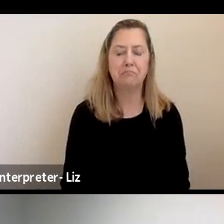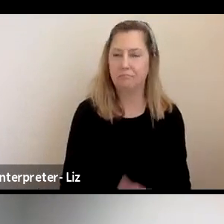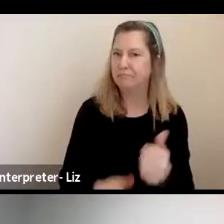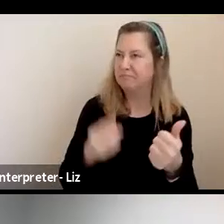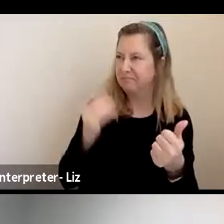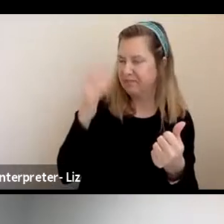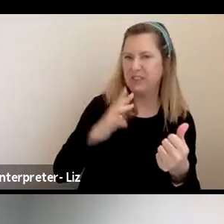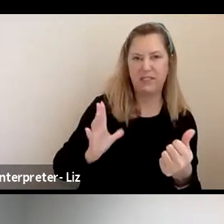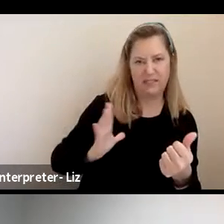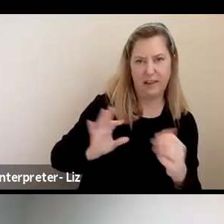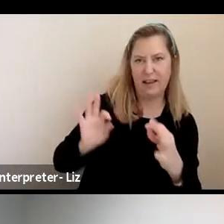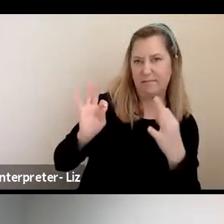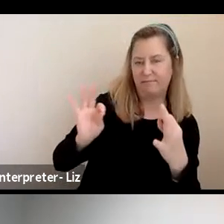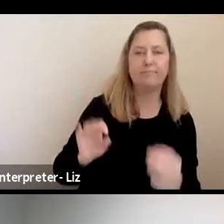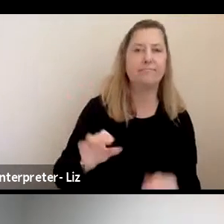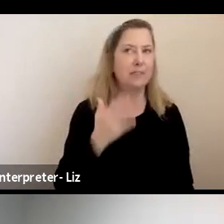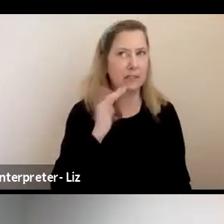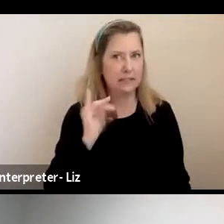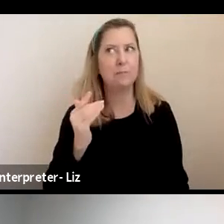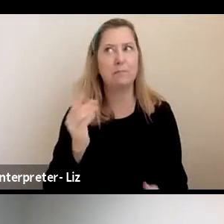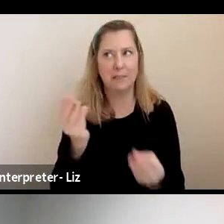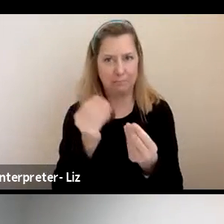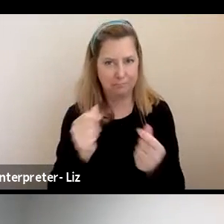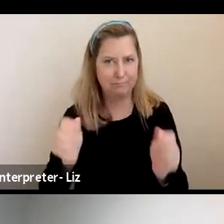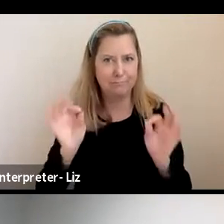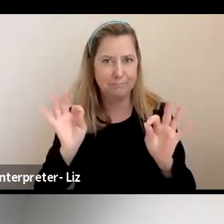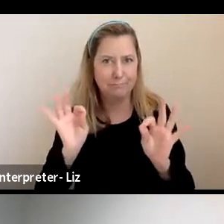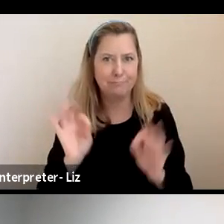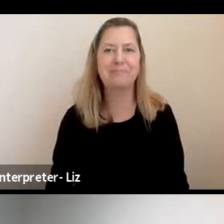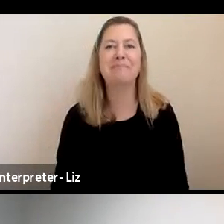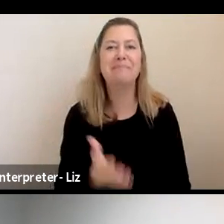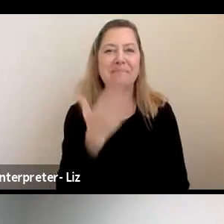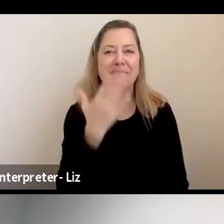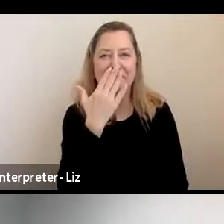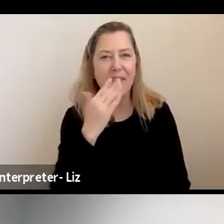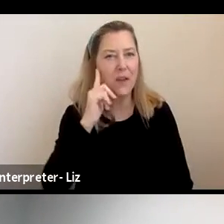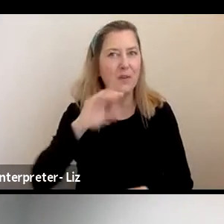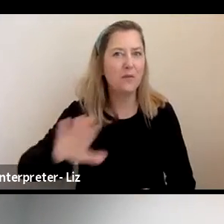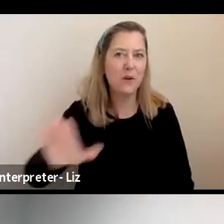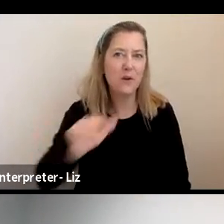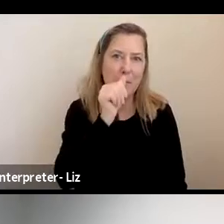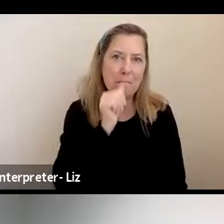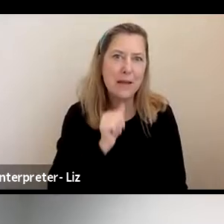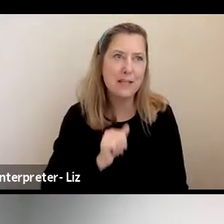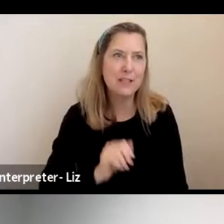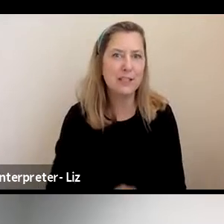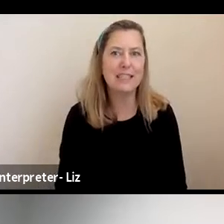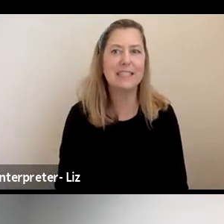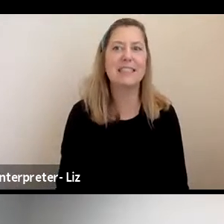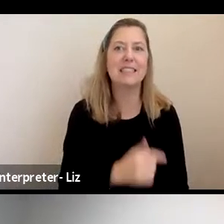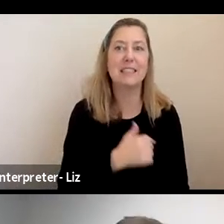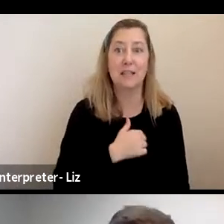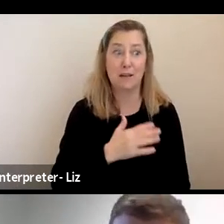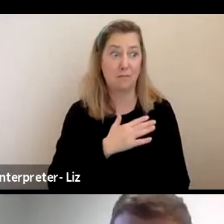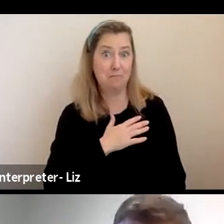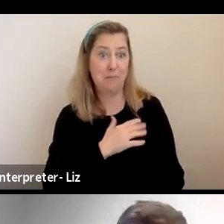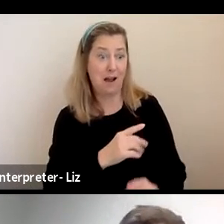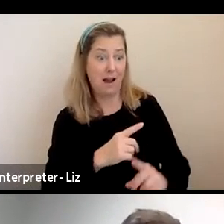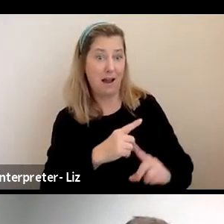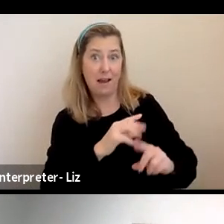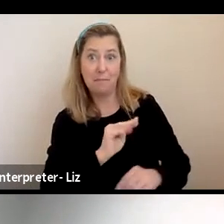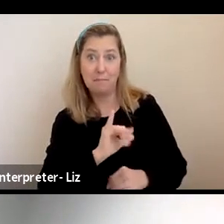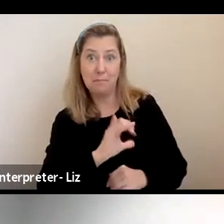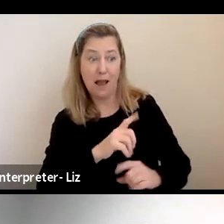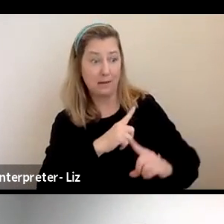good, Donna. Perfect. All right, we figured it out. All righty, thank you all for your patience. I'm going to mute myself and Anita's going